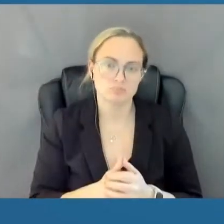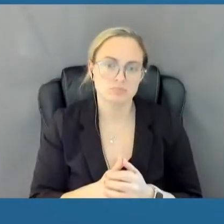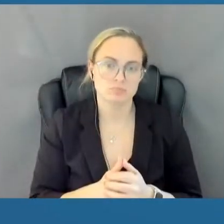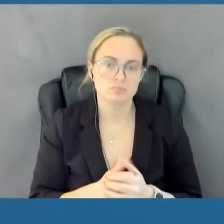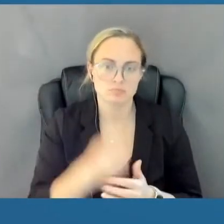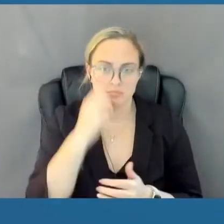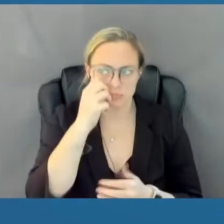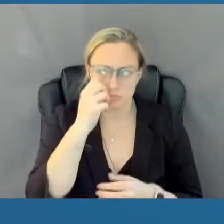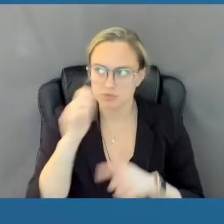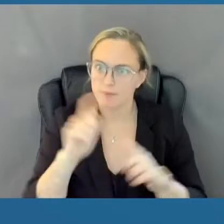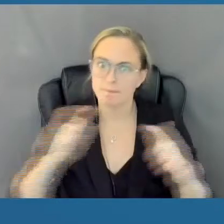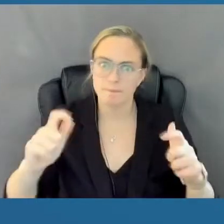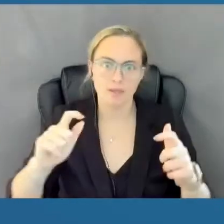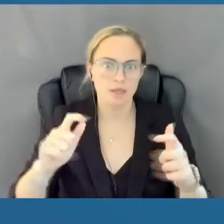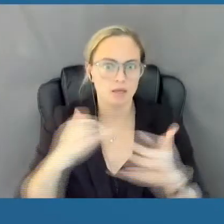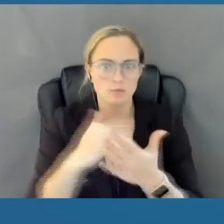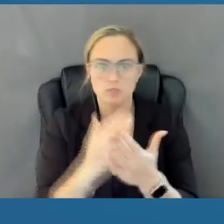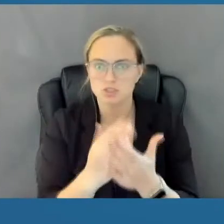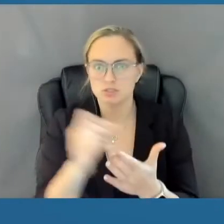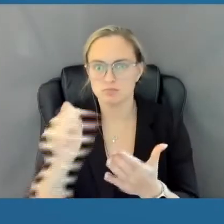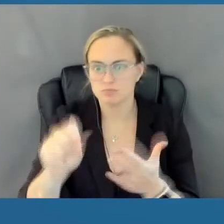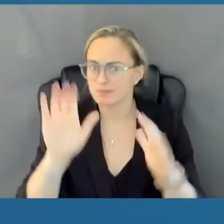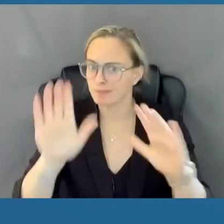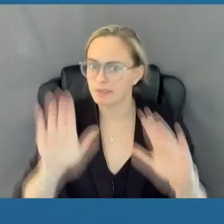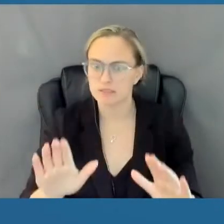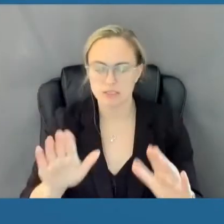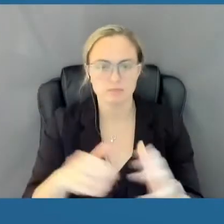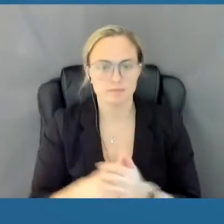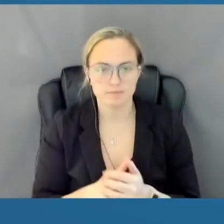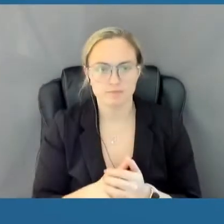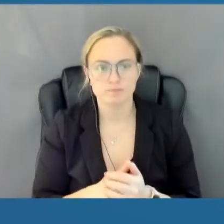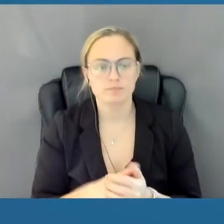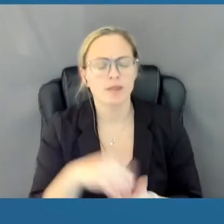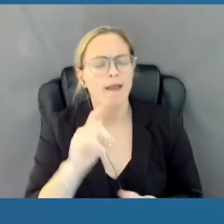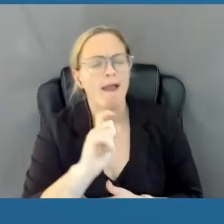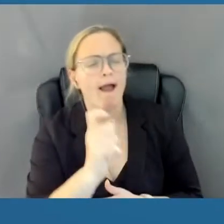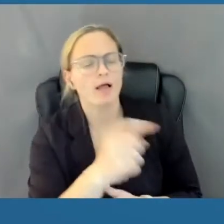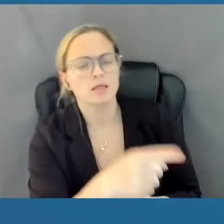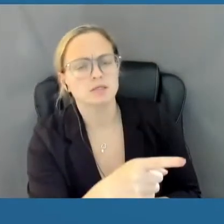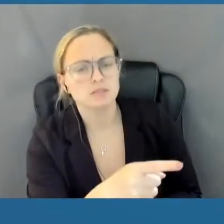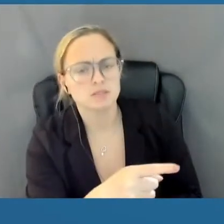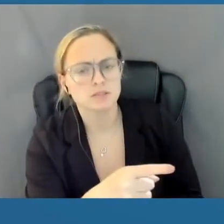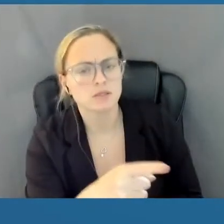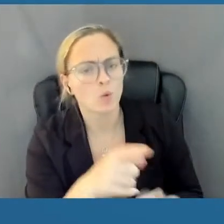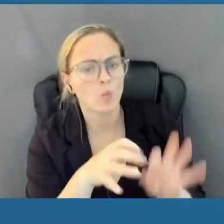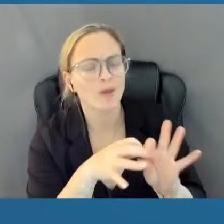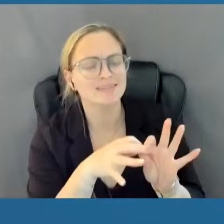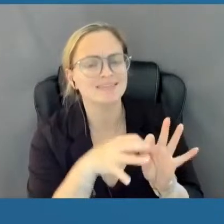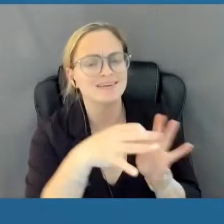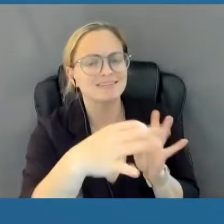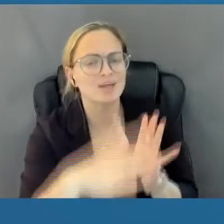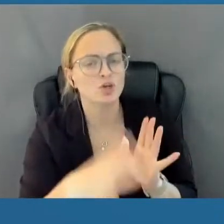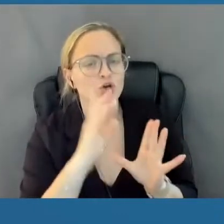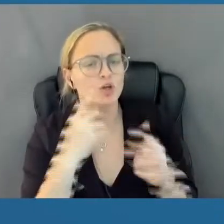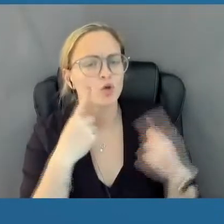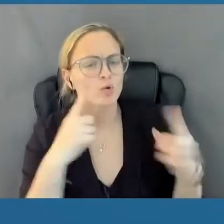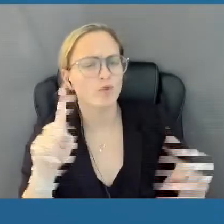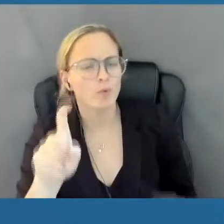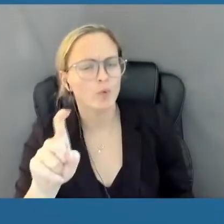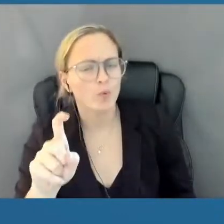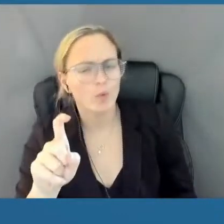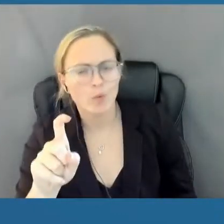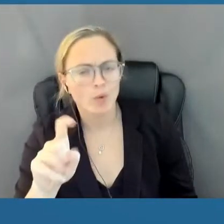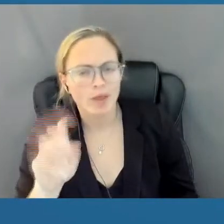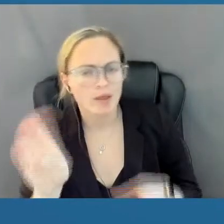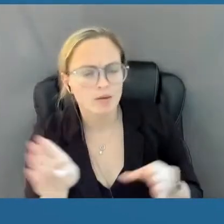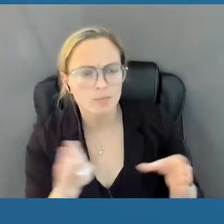budget by all standards and what we've been able to accomplish. When does the extender go through, and when do you actually plan for bills to be printed and